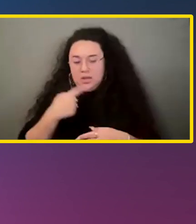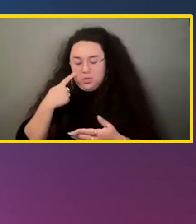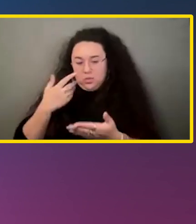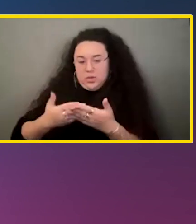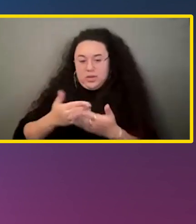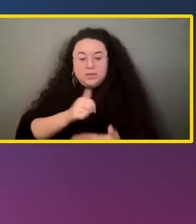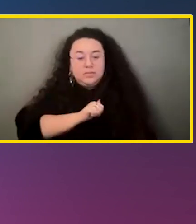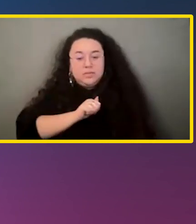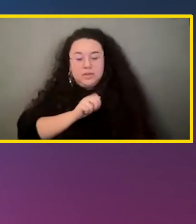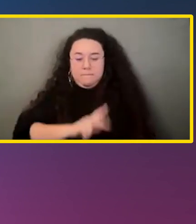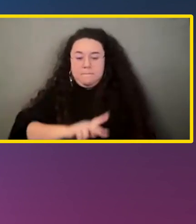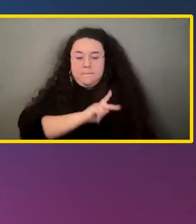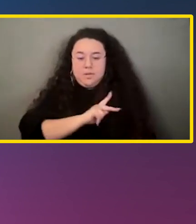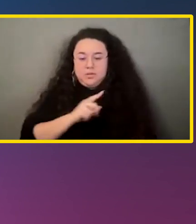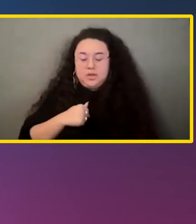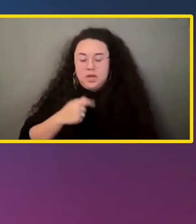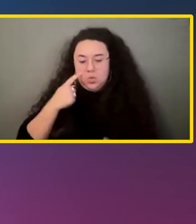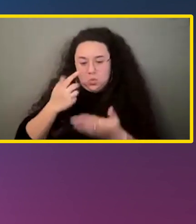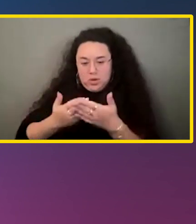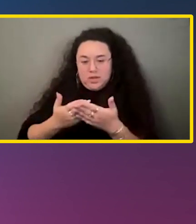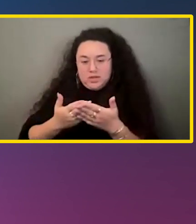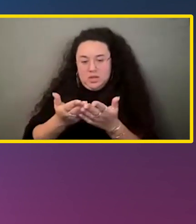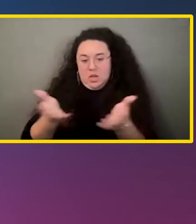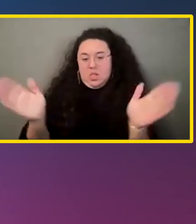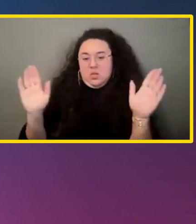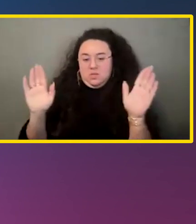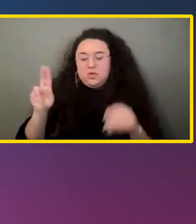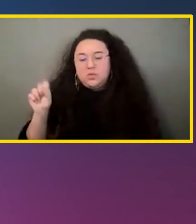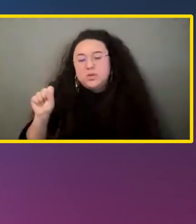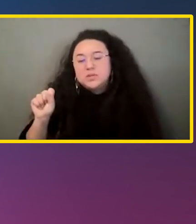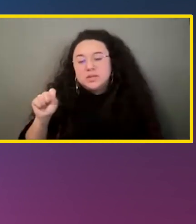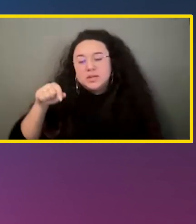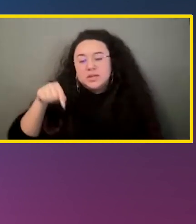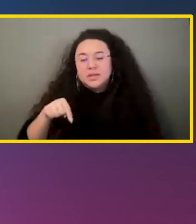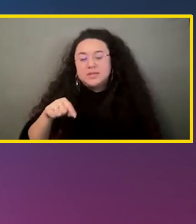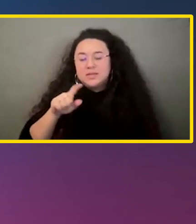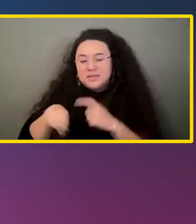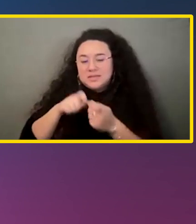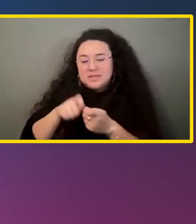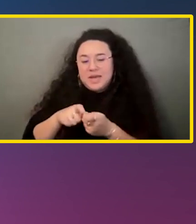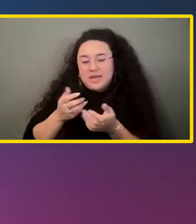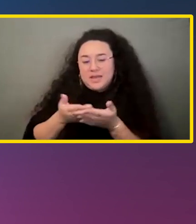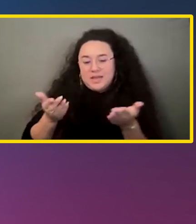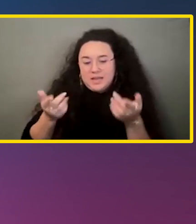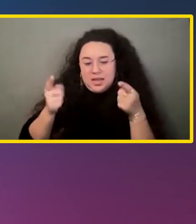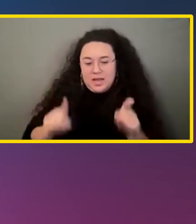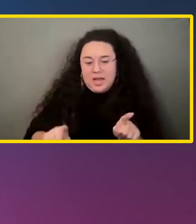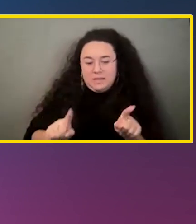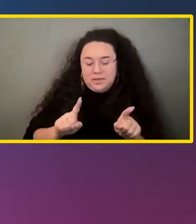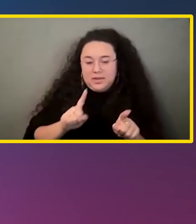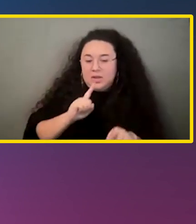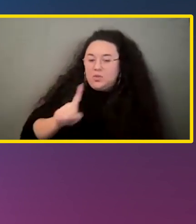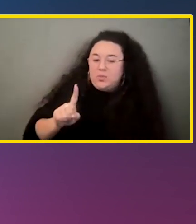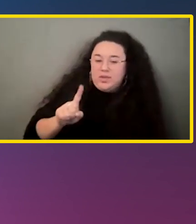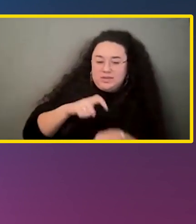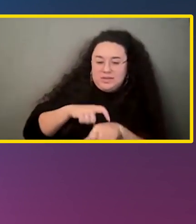witnessed personally, I feel like across the country, this exact thing happening in real time